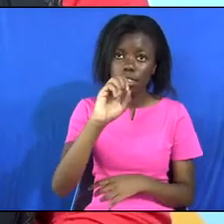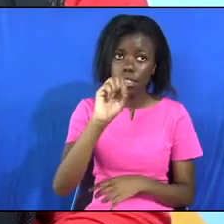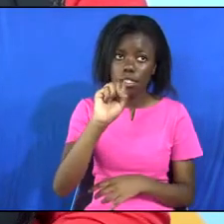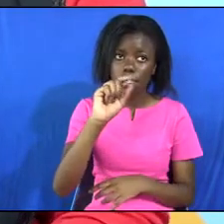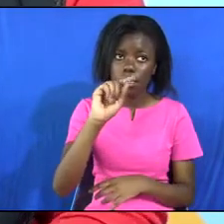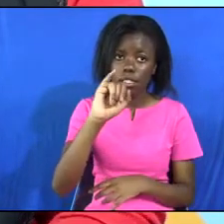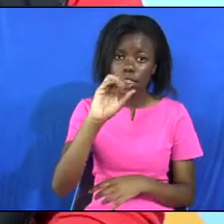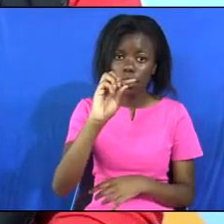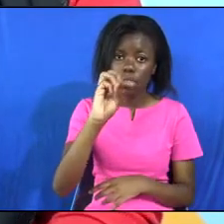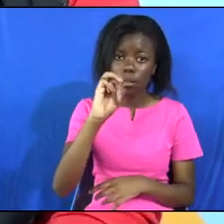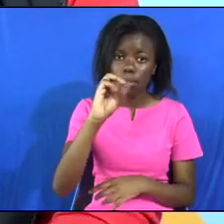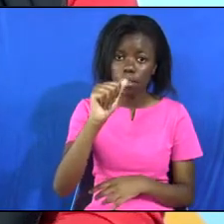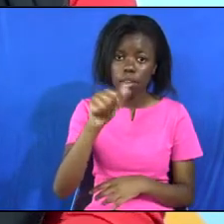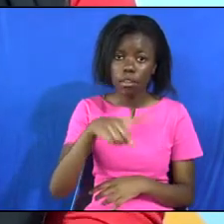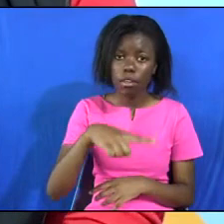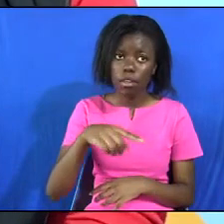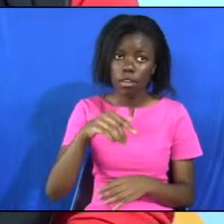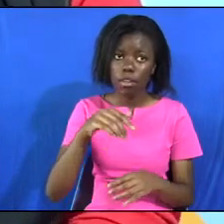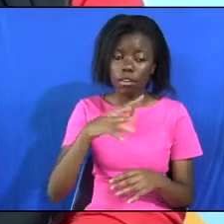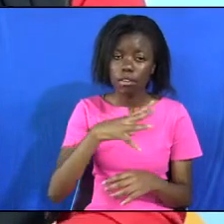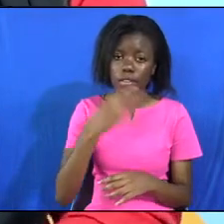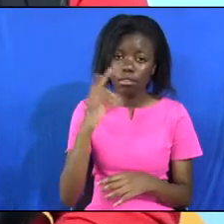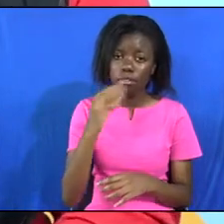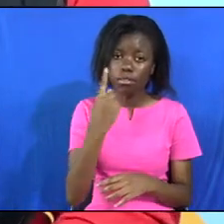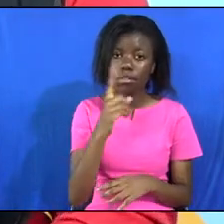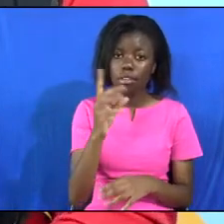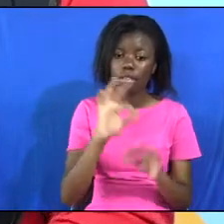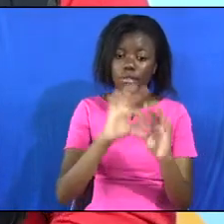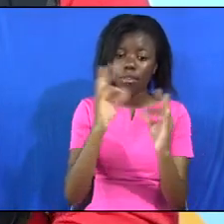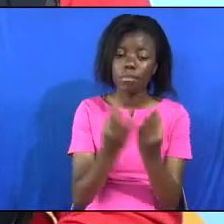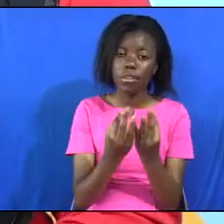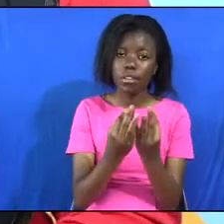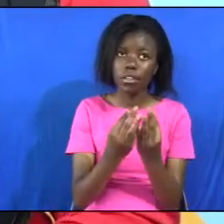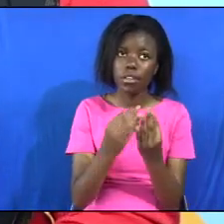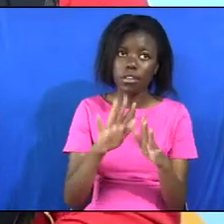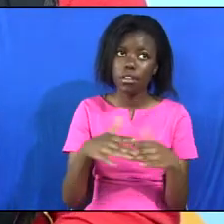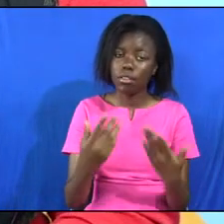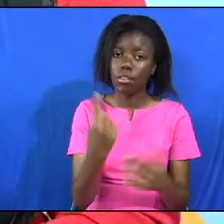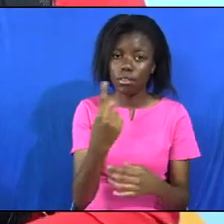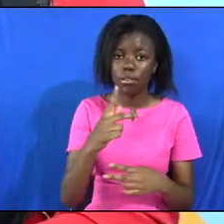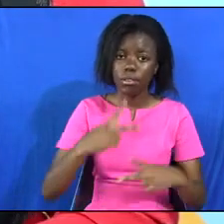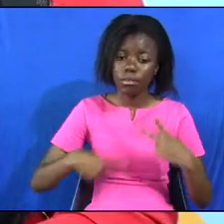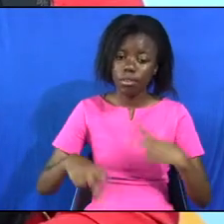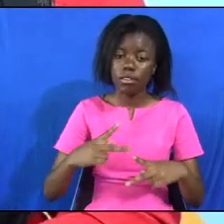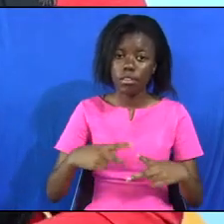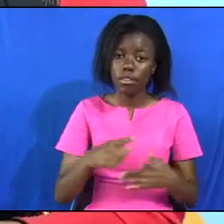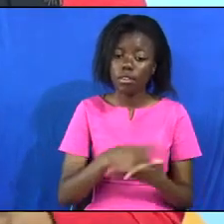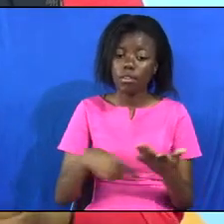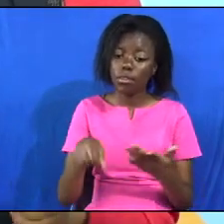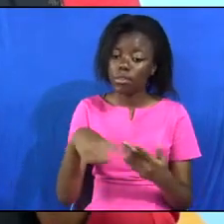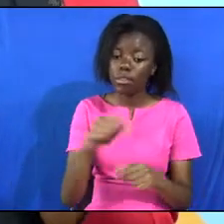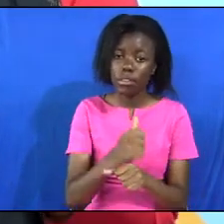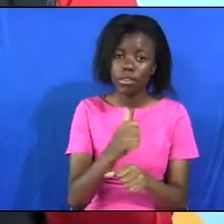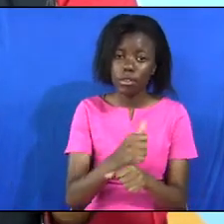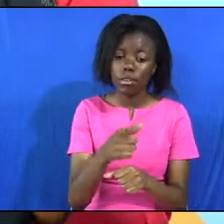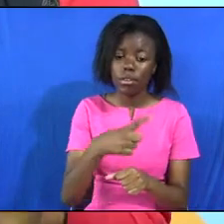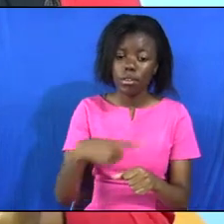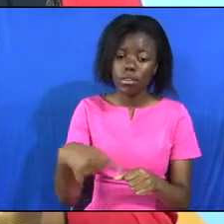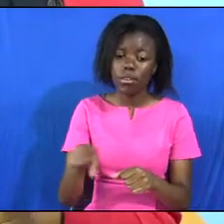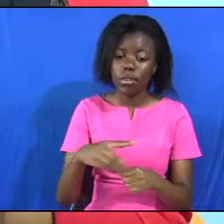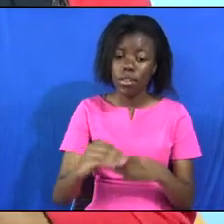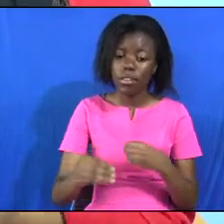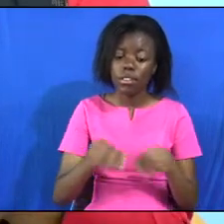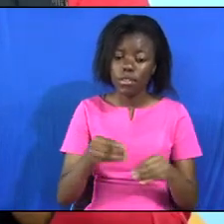one person, one family, or somebody, what we are doing is we are suffering